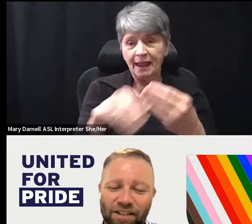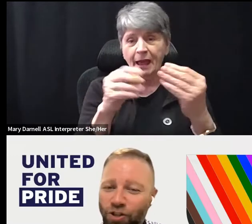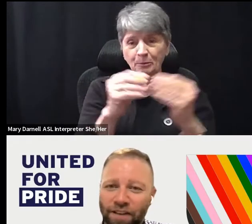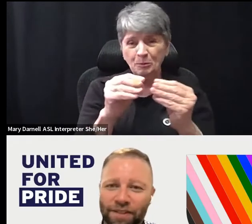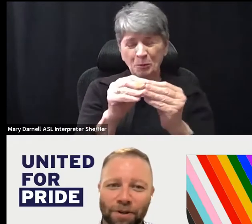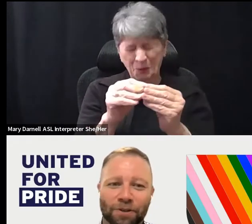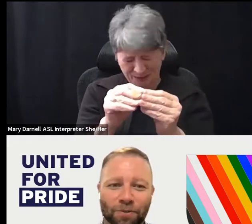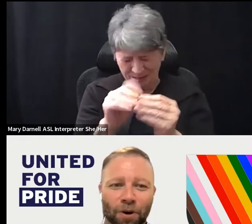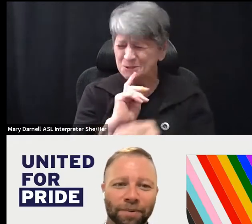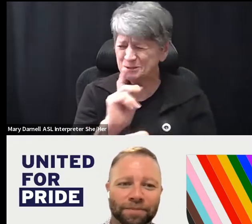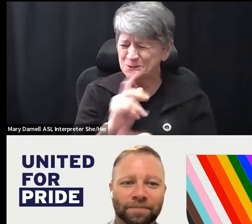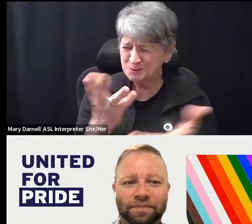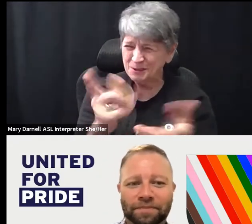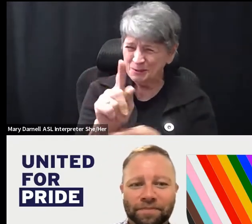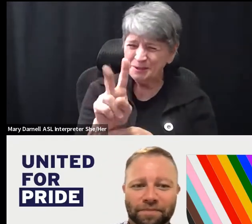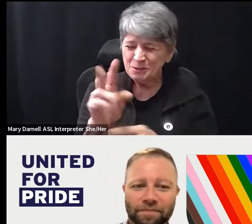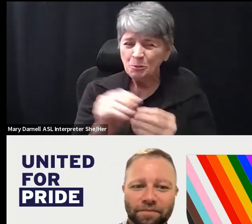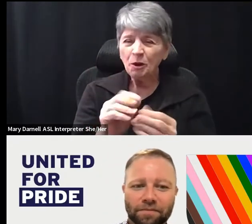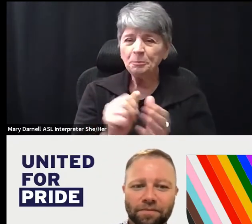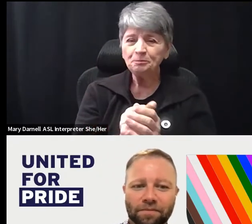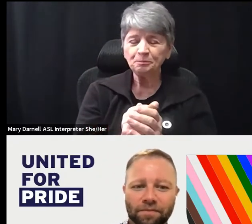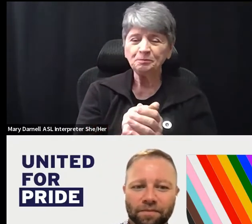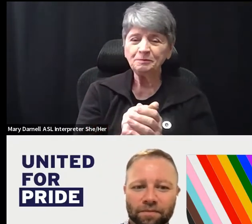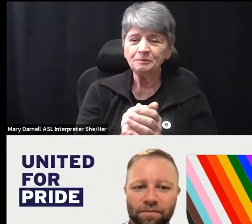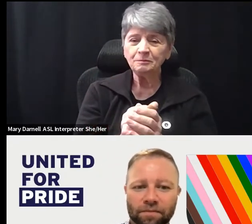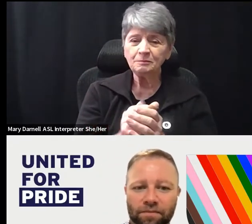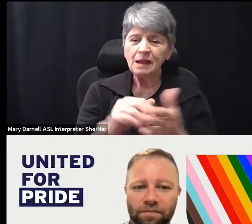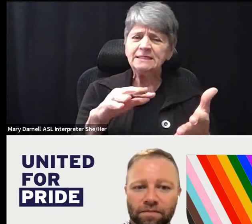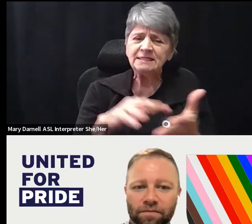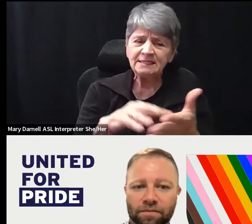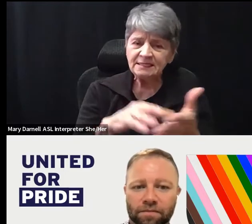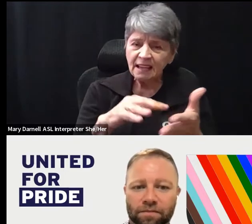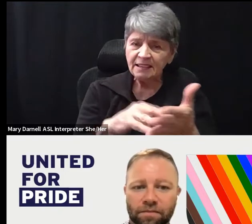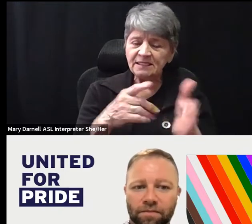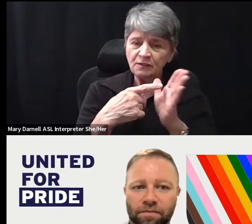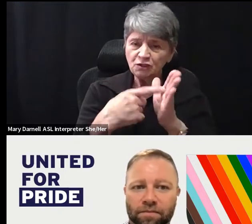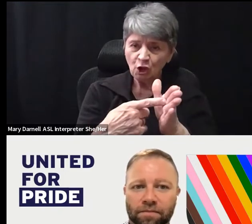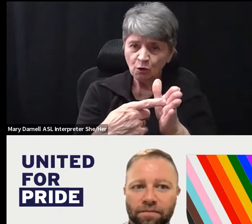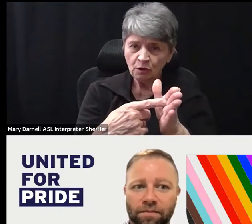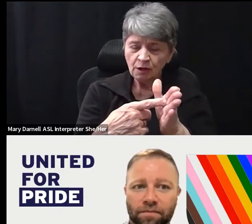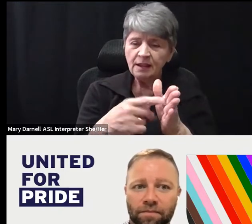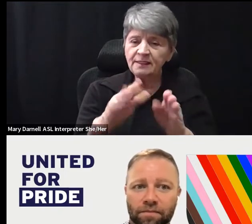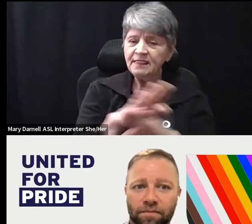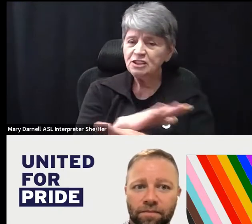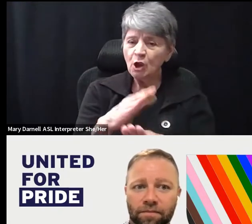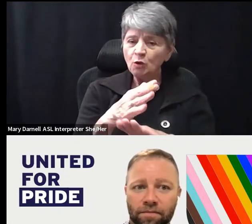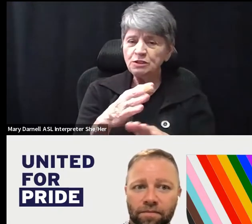wanted. Sure, give us 1 or 2 more. So study after study shows they don't actually improve educational